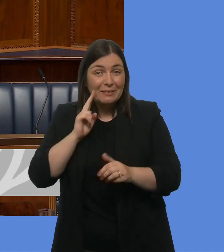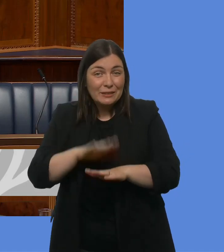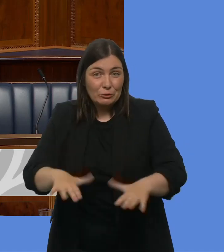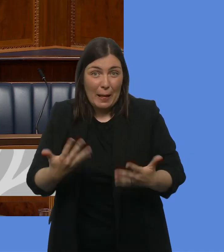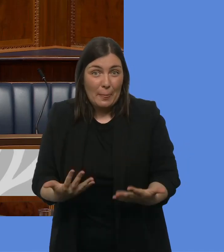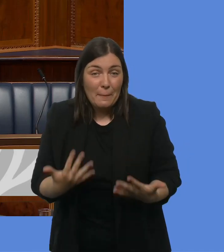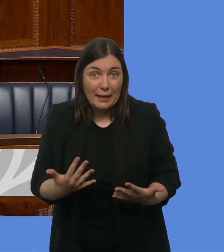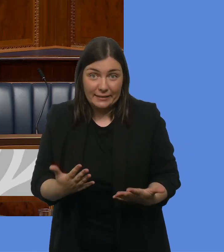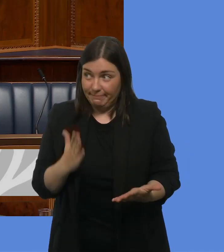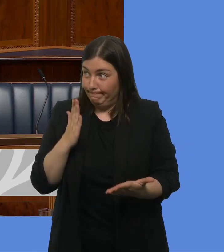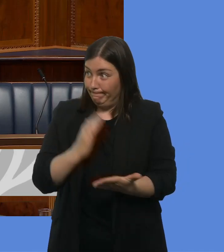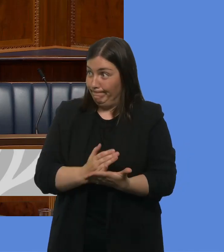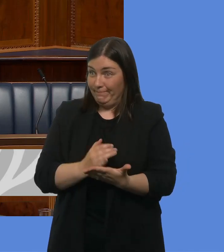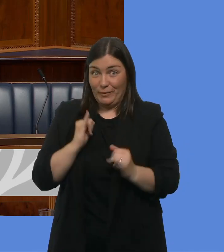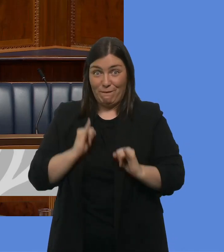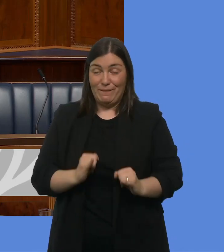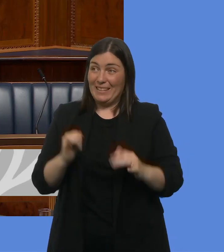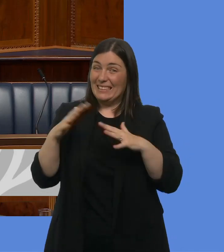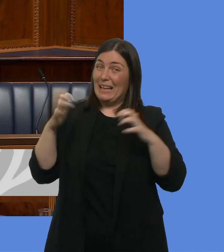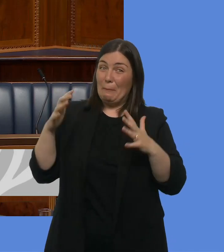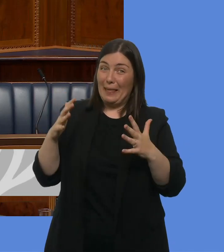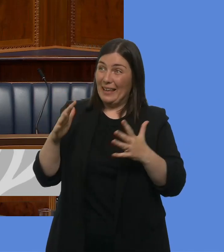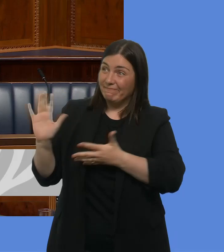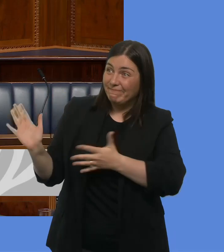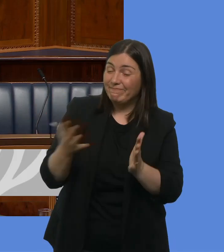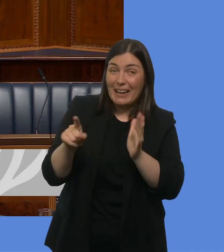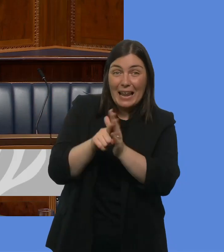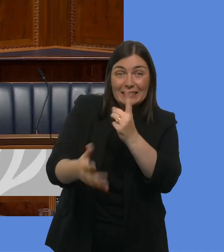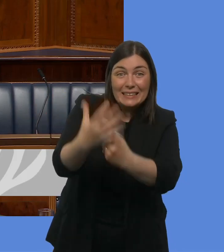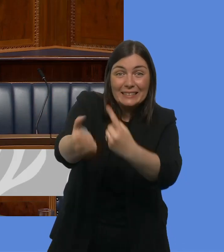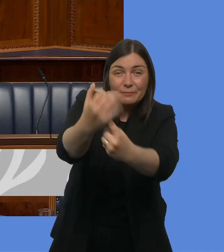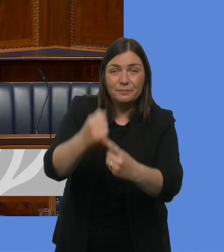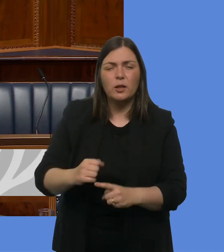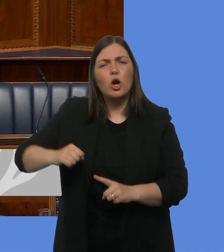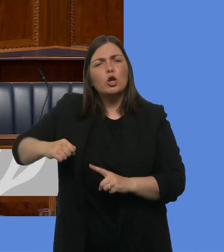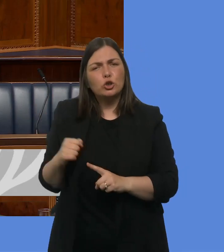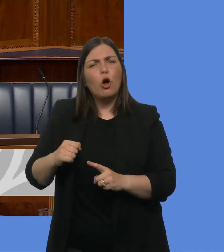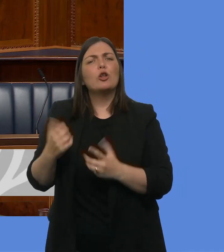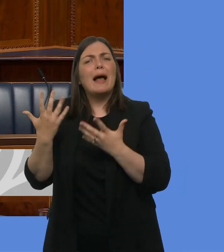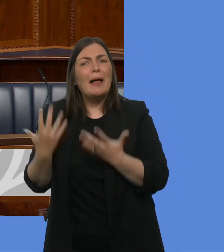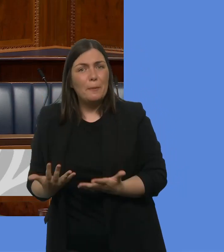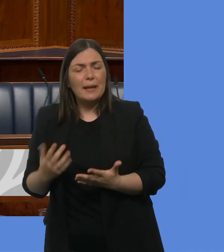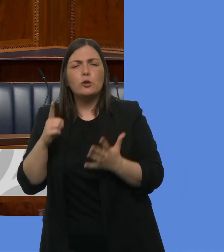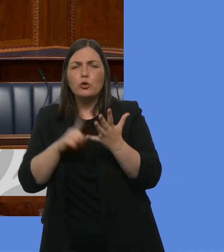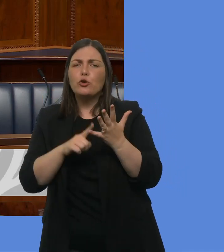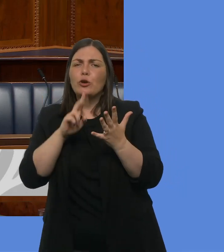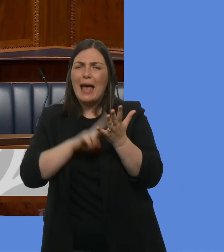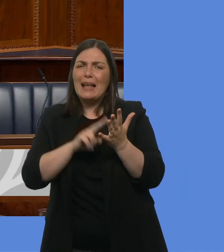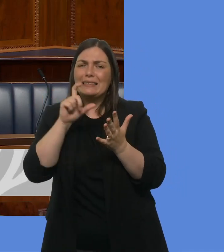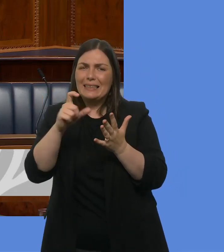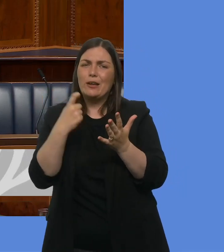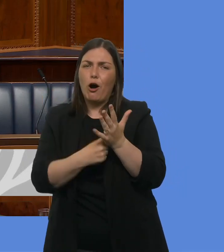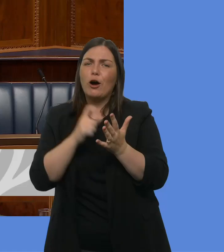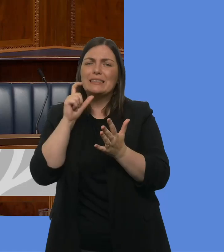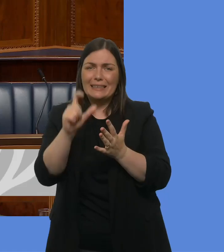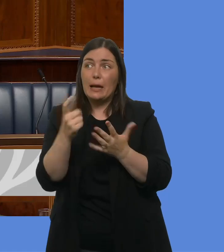legislation. Scotland has recently legislated to incorporate the United Nations Conventions on the Rights of the Child, the UNCRC, into their domestic